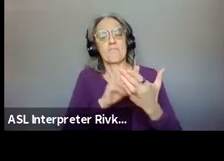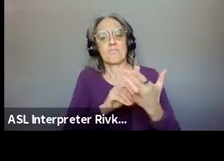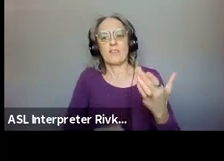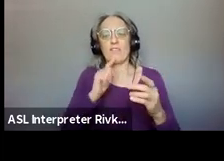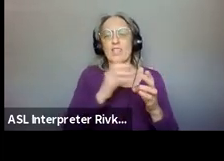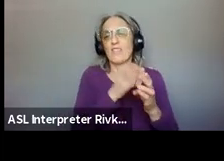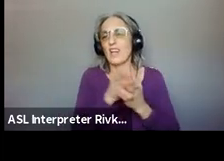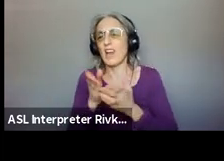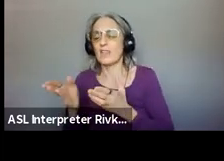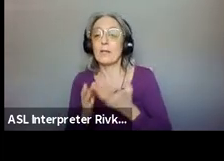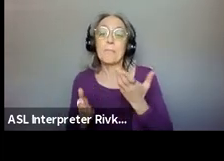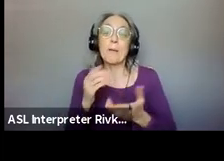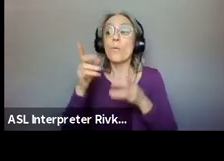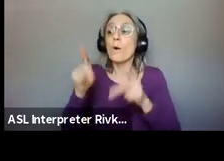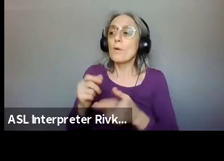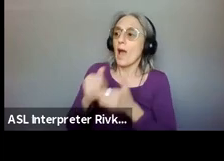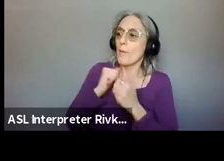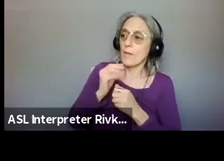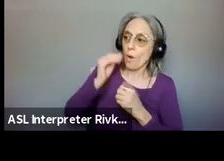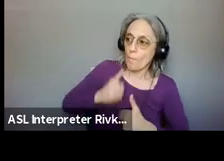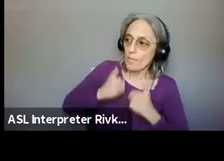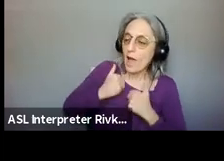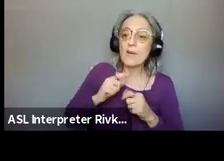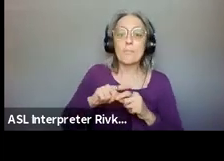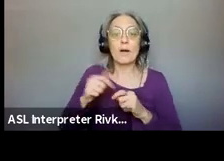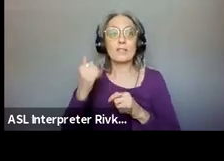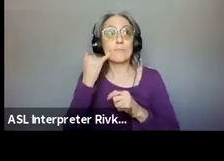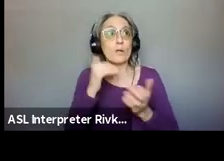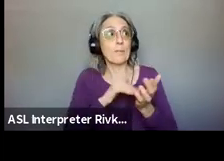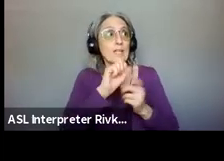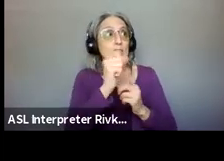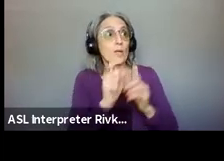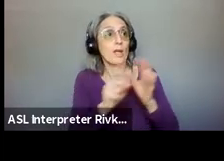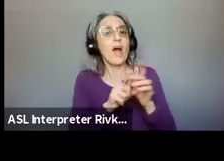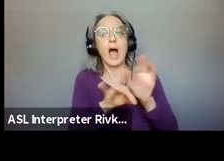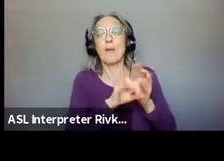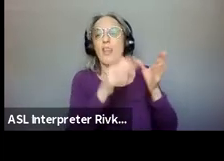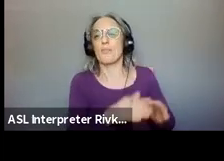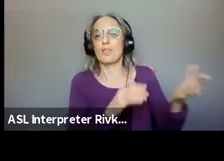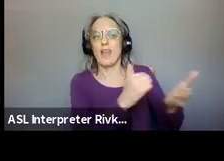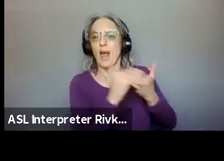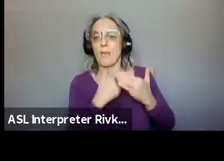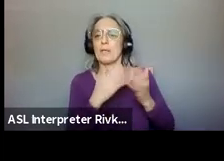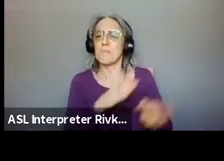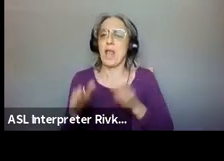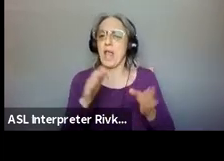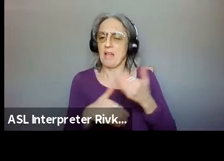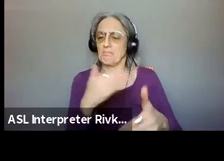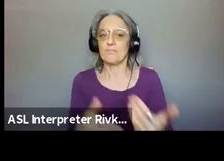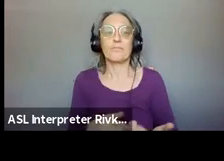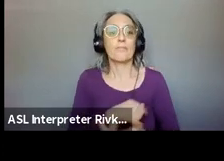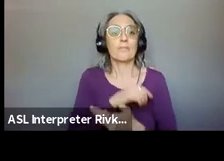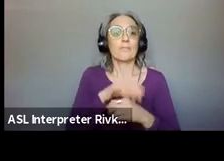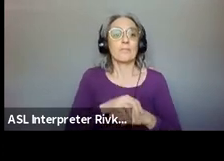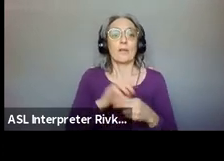but they need somebody to assist them in making financial decisions or medical decisions. Releases of information are also really helpful. A lot of parents,